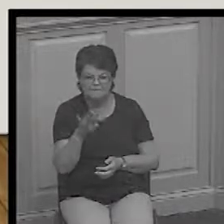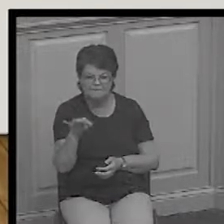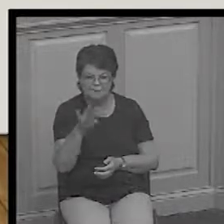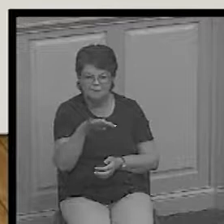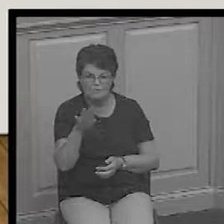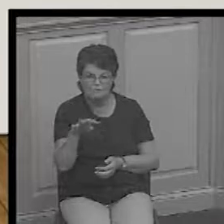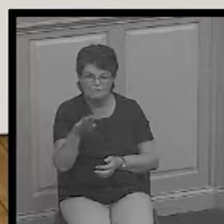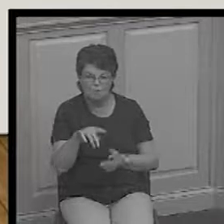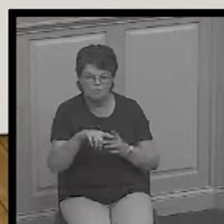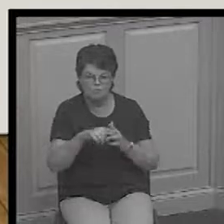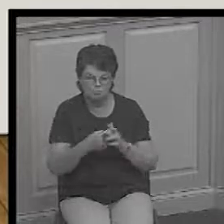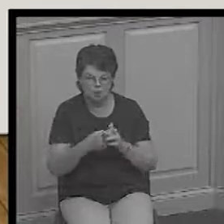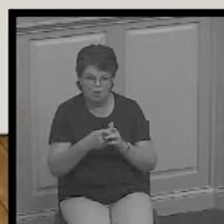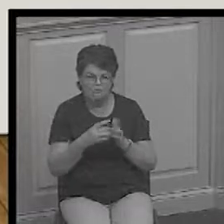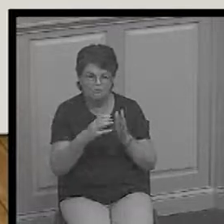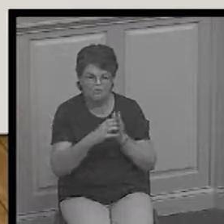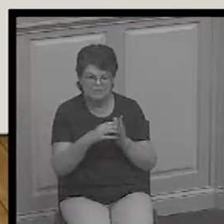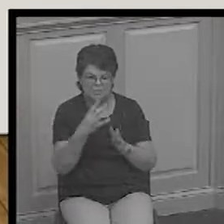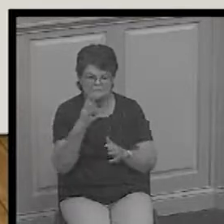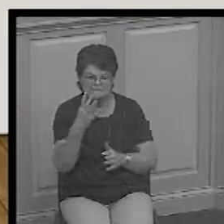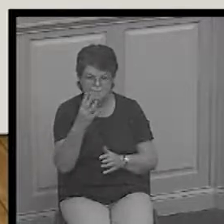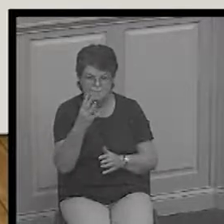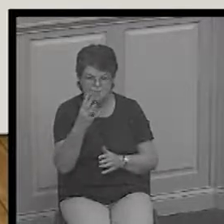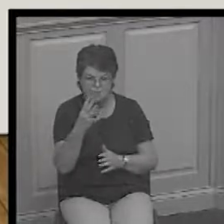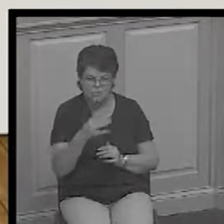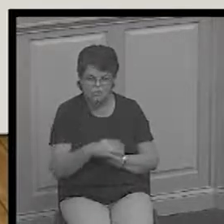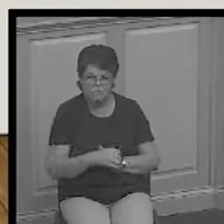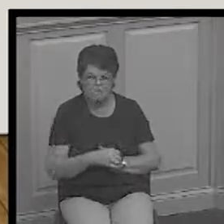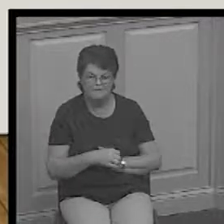44 starts Section 4.